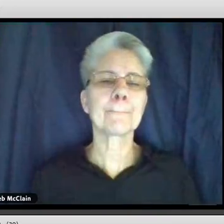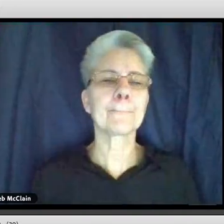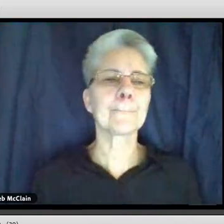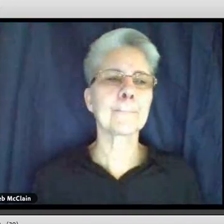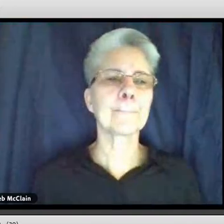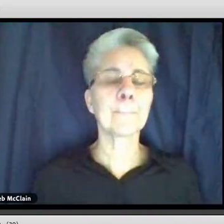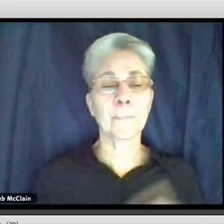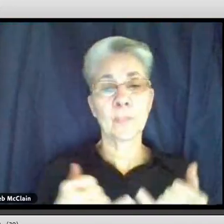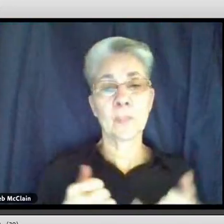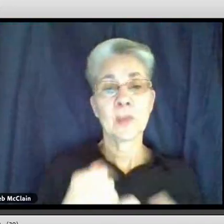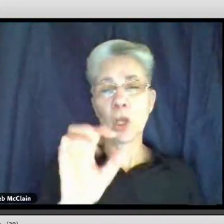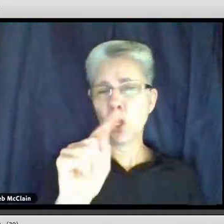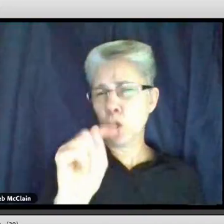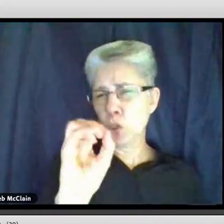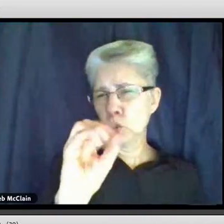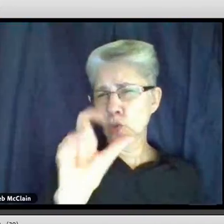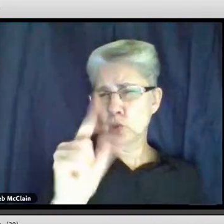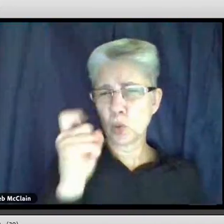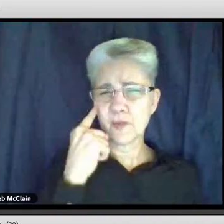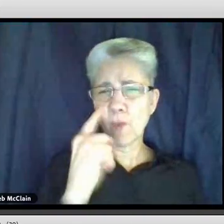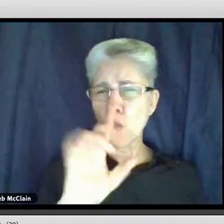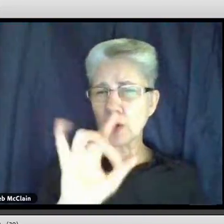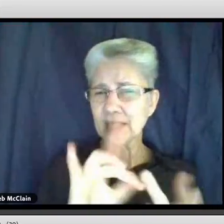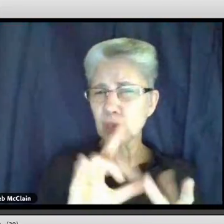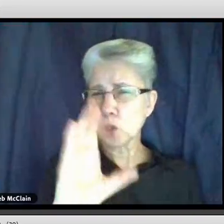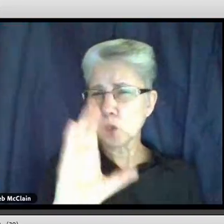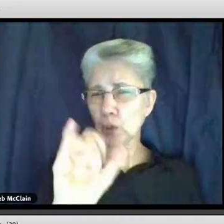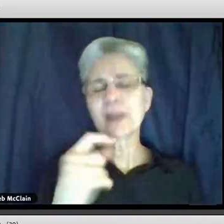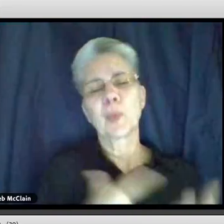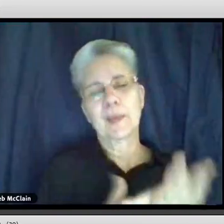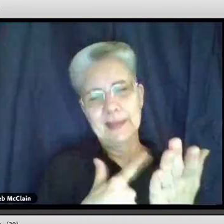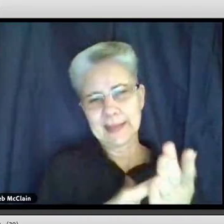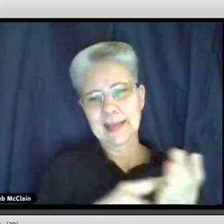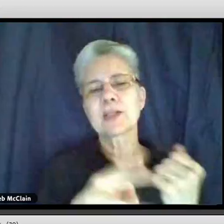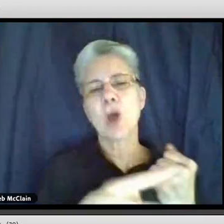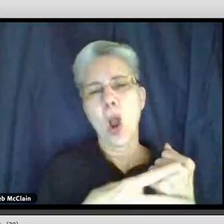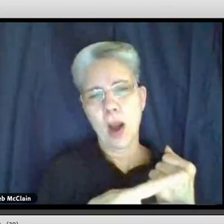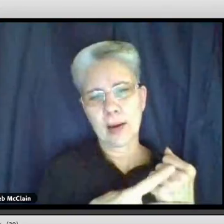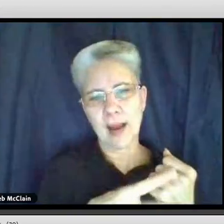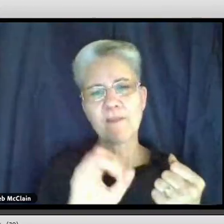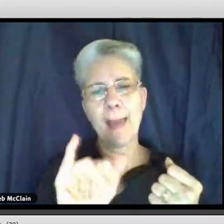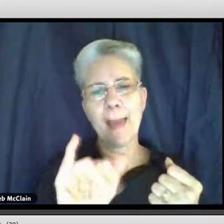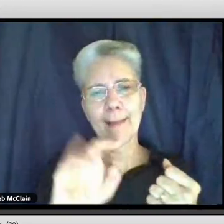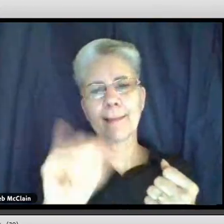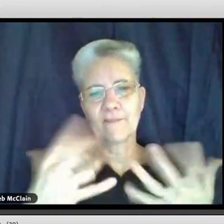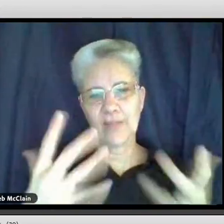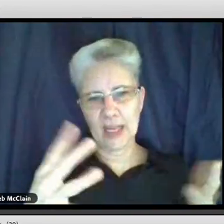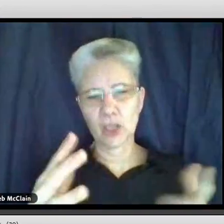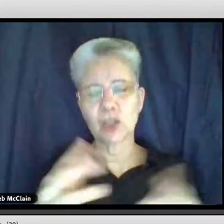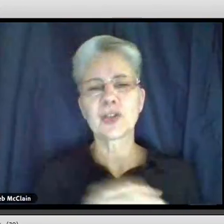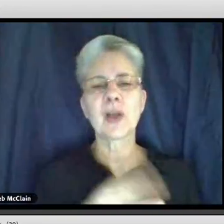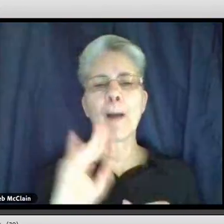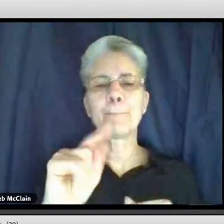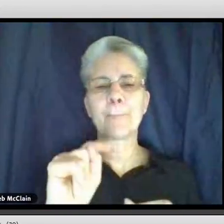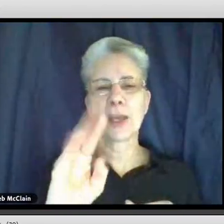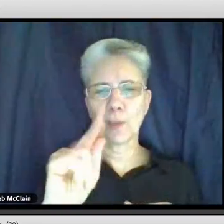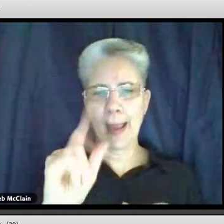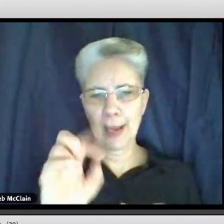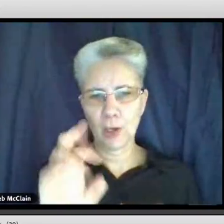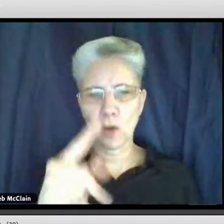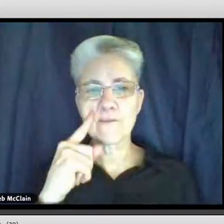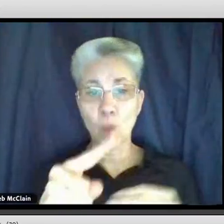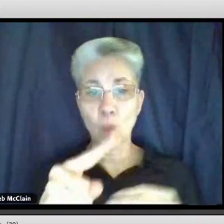So what are the tools of digital curation? Now we've discussed Archivematica and BitCurator already as tools of digital